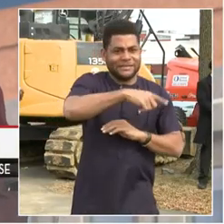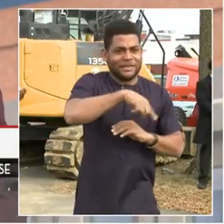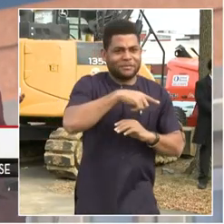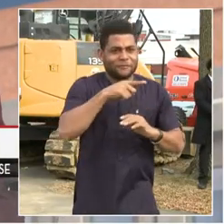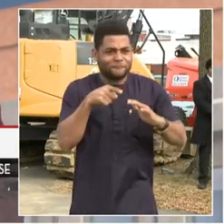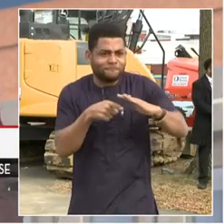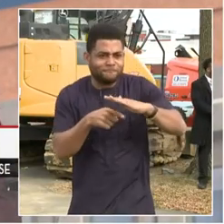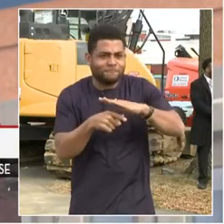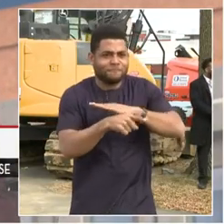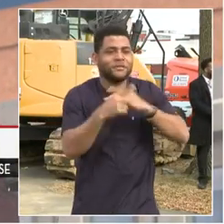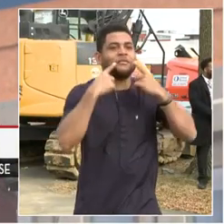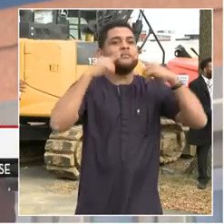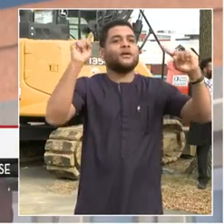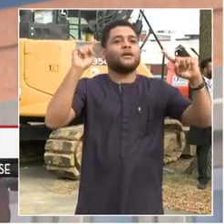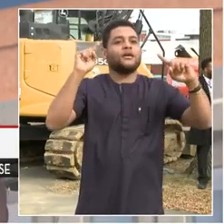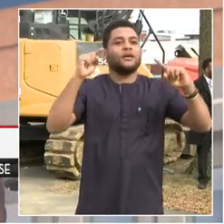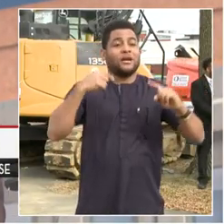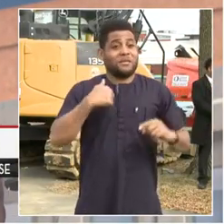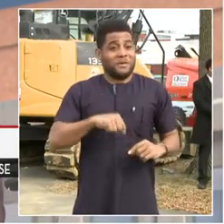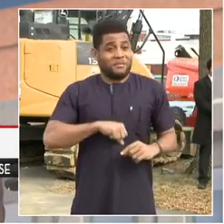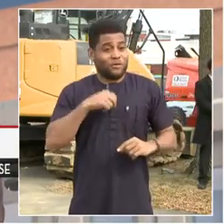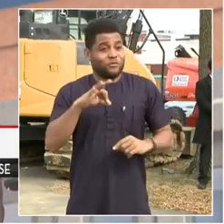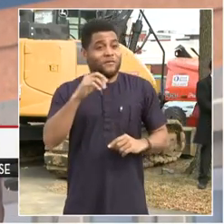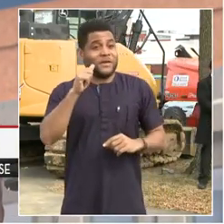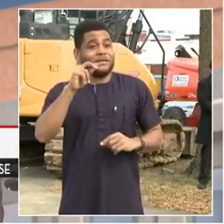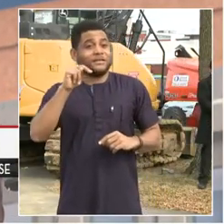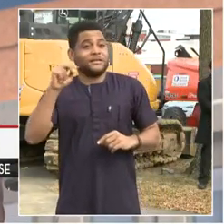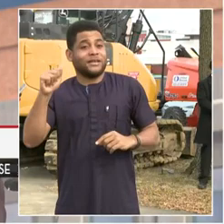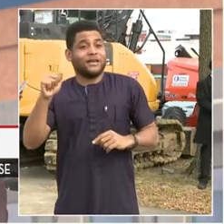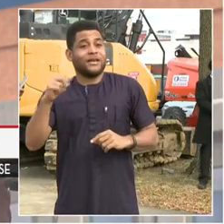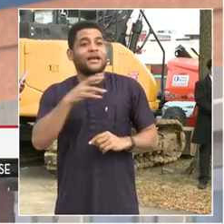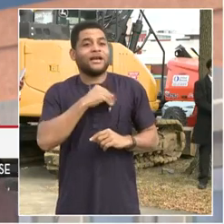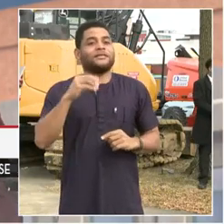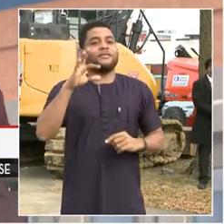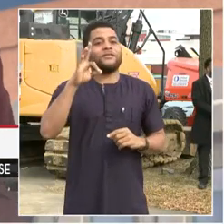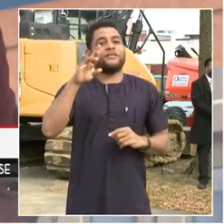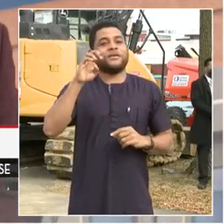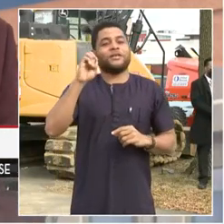just as proud of Anna as I am of Frederick.